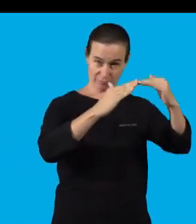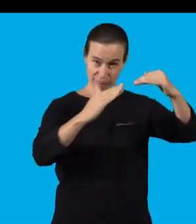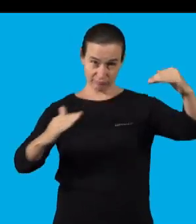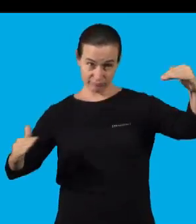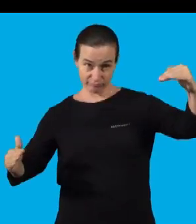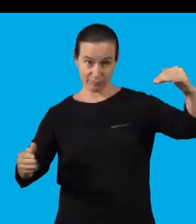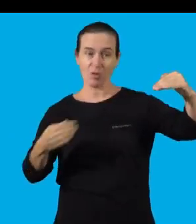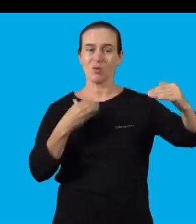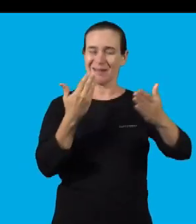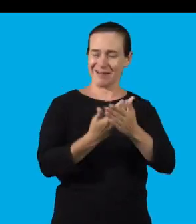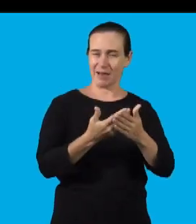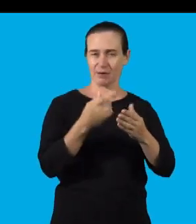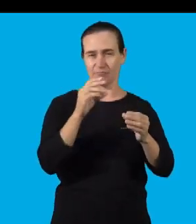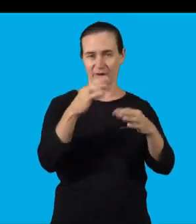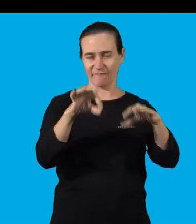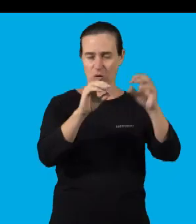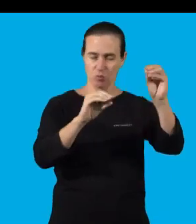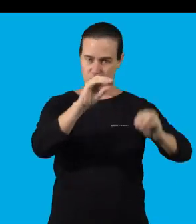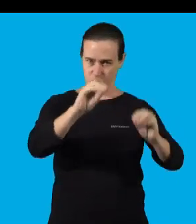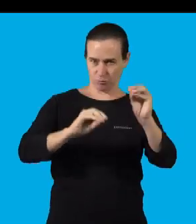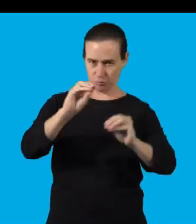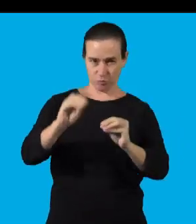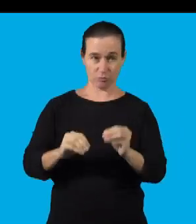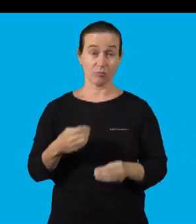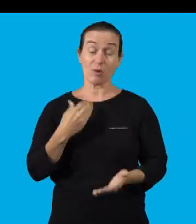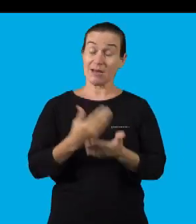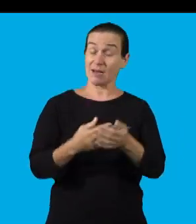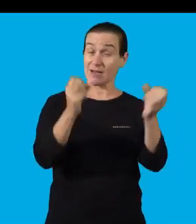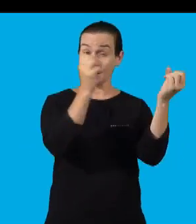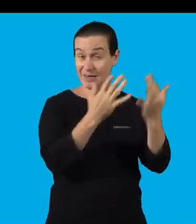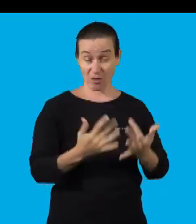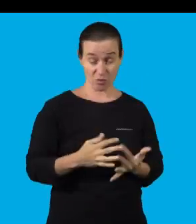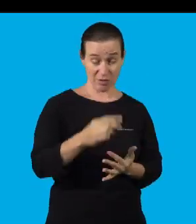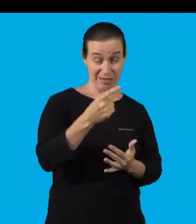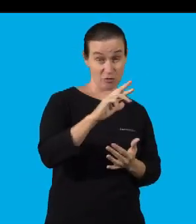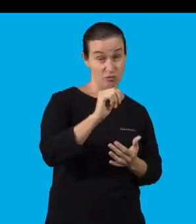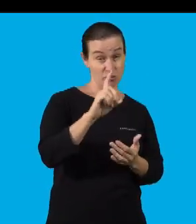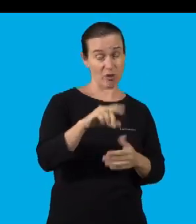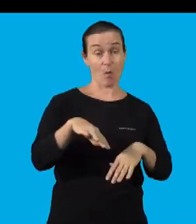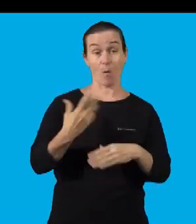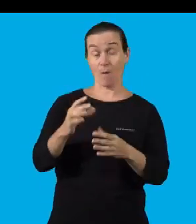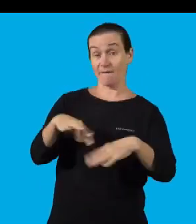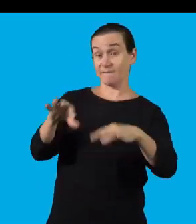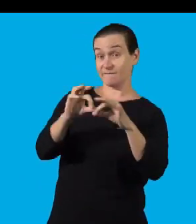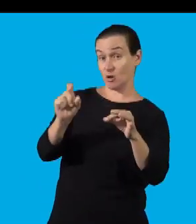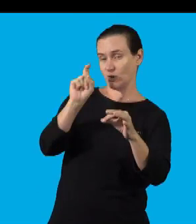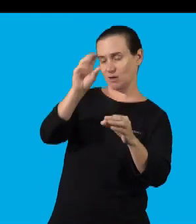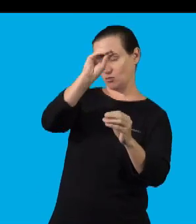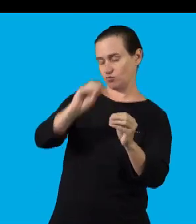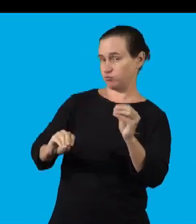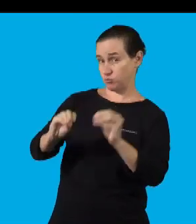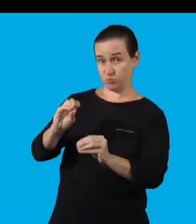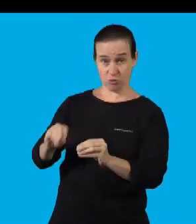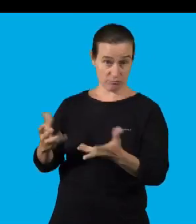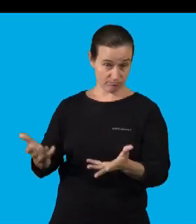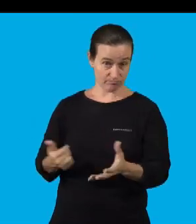our straight line, we can then substitute we can either calculate the gradient or we can substitute the value